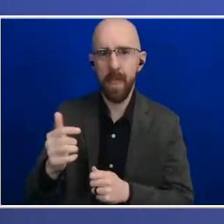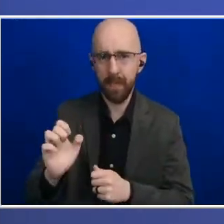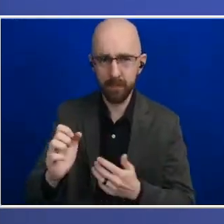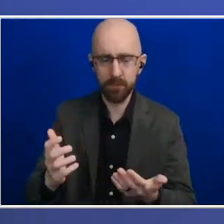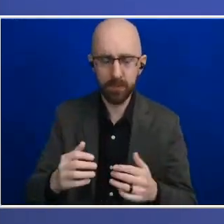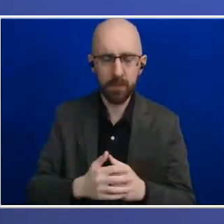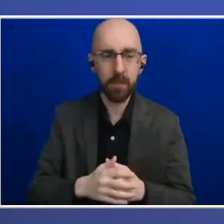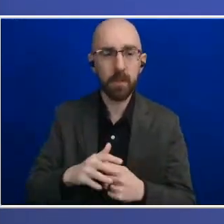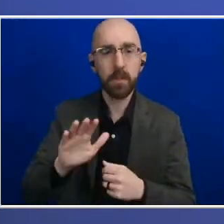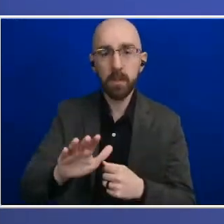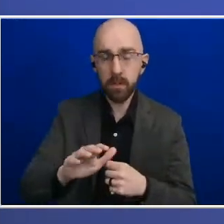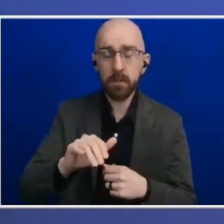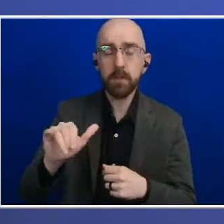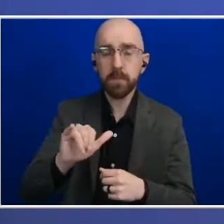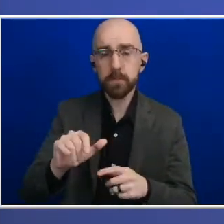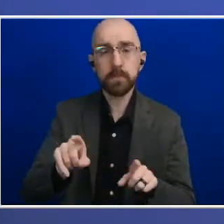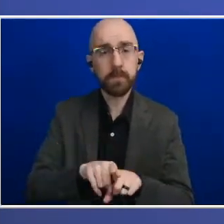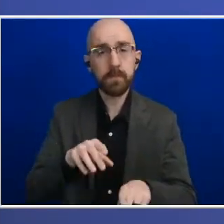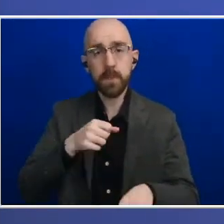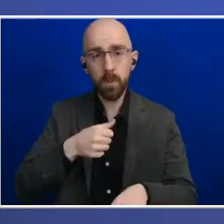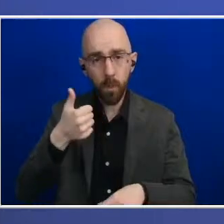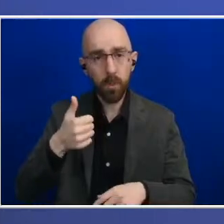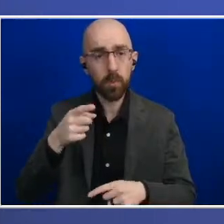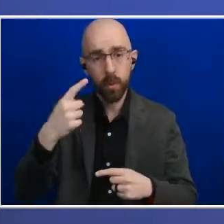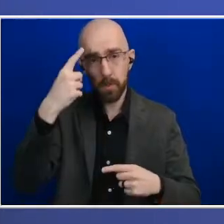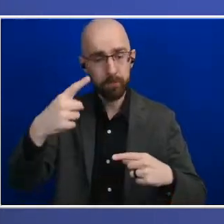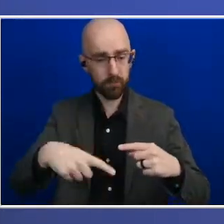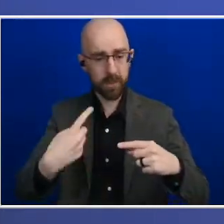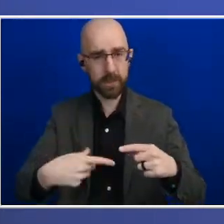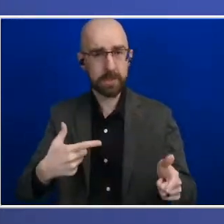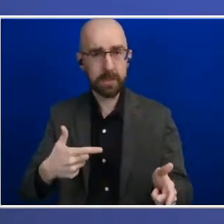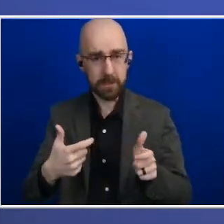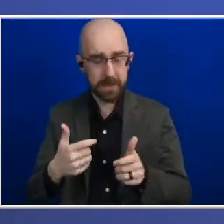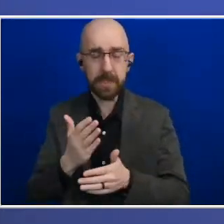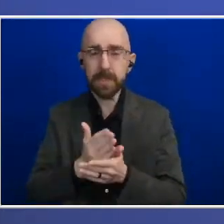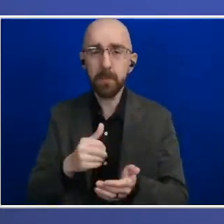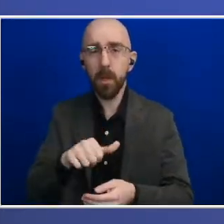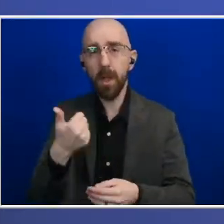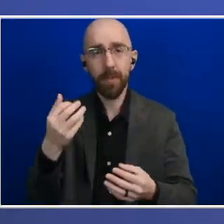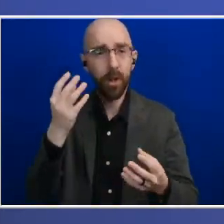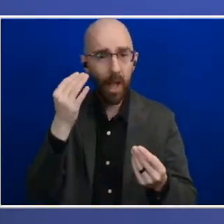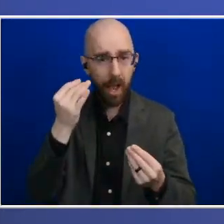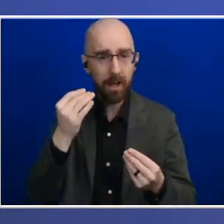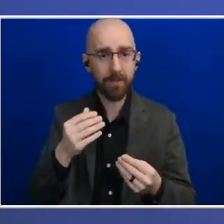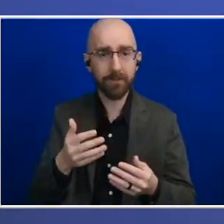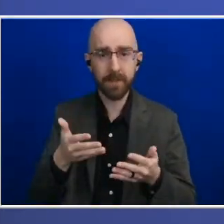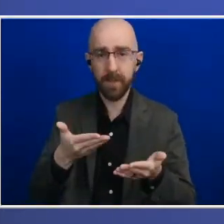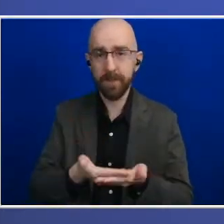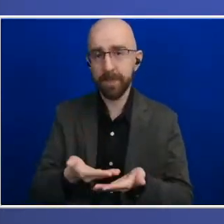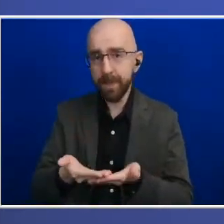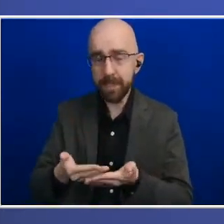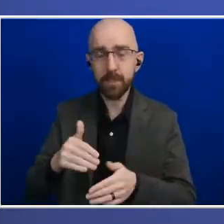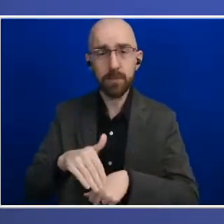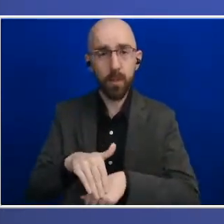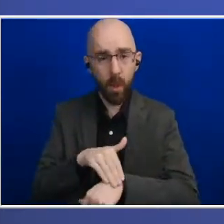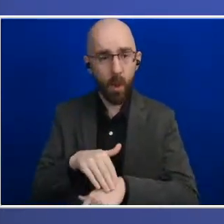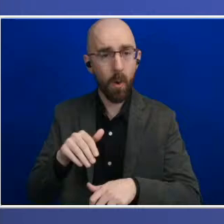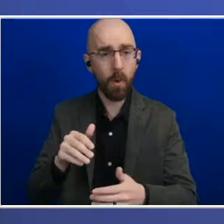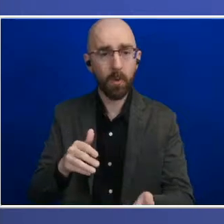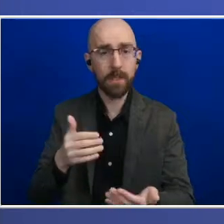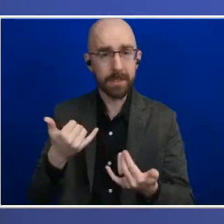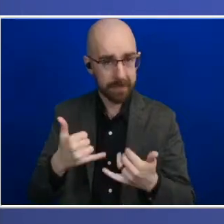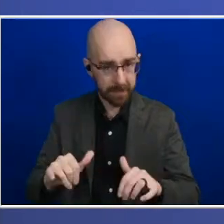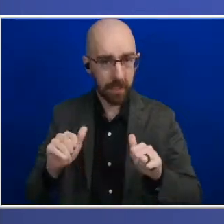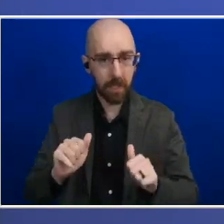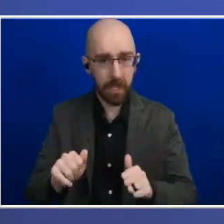as you get older, even if your processing speed and some of the other cognitive domains slow down, you can nevertheless still accumulate